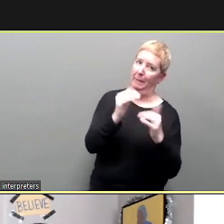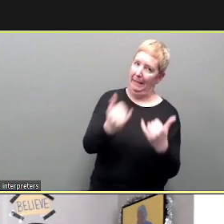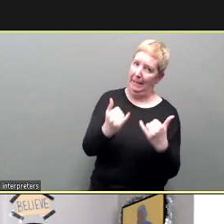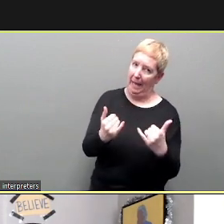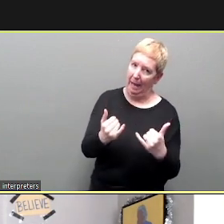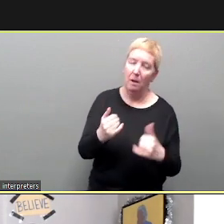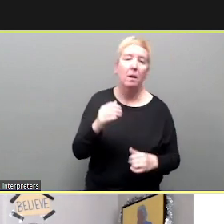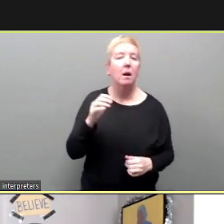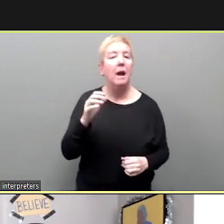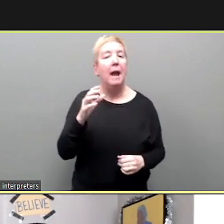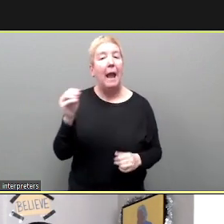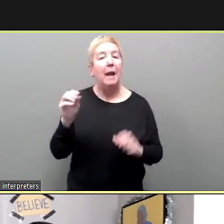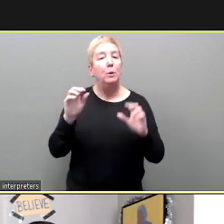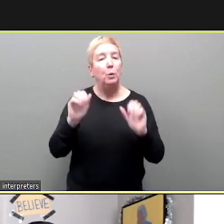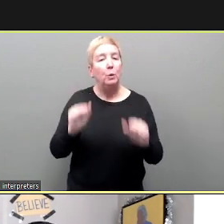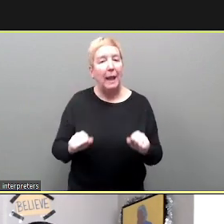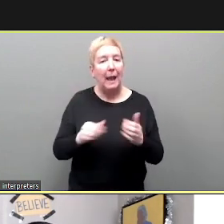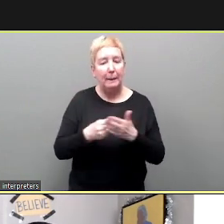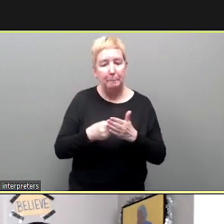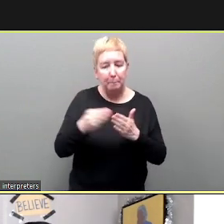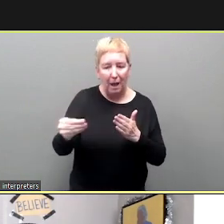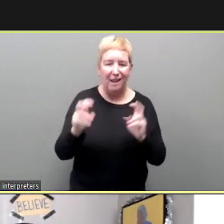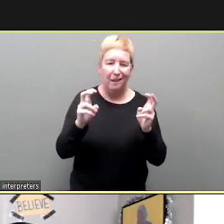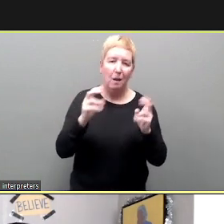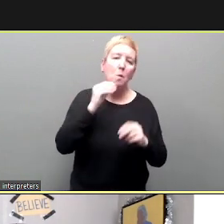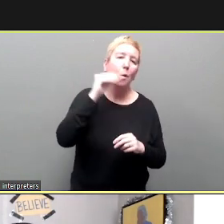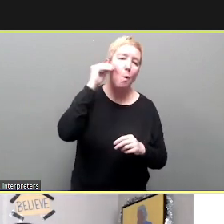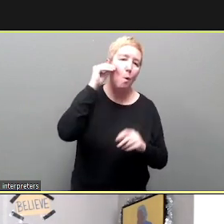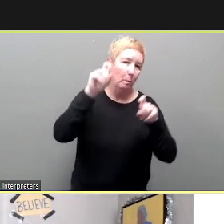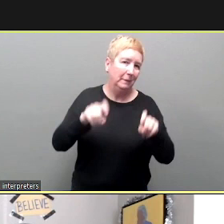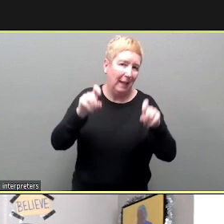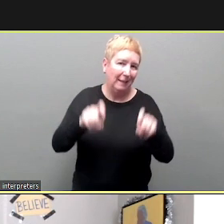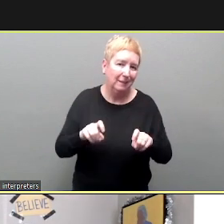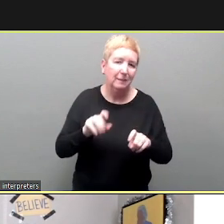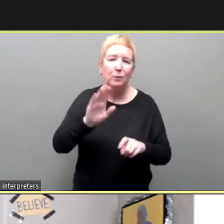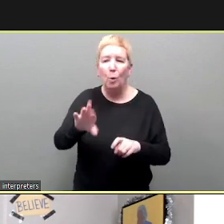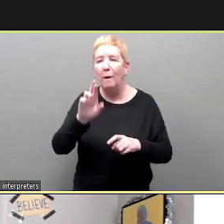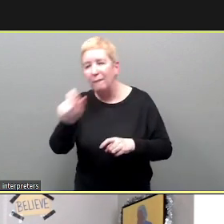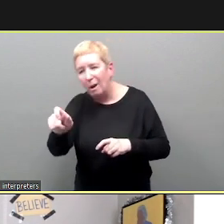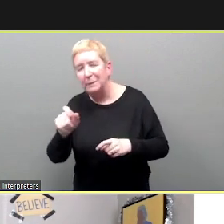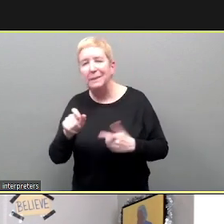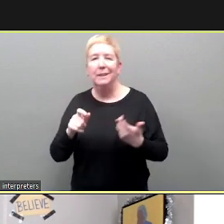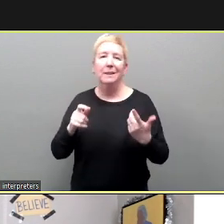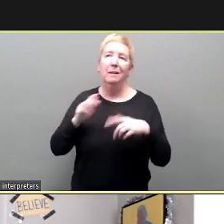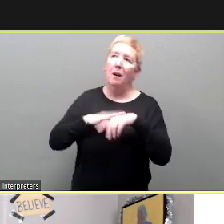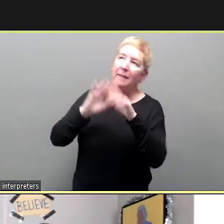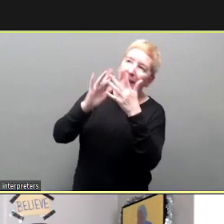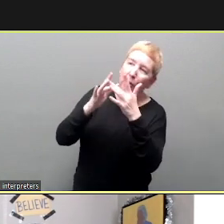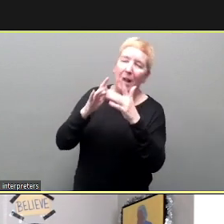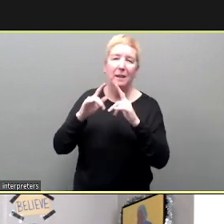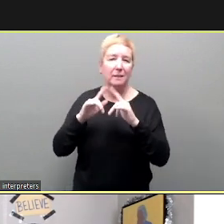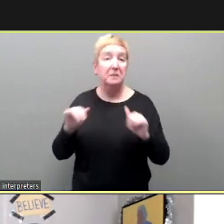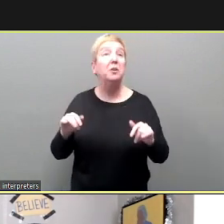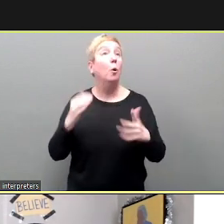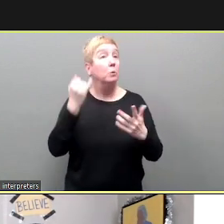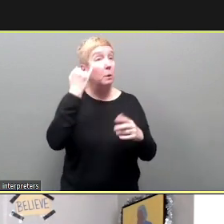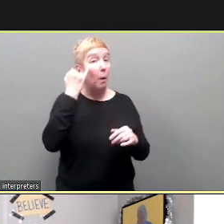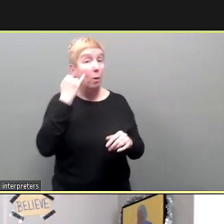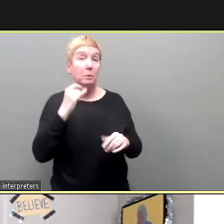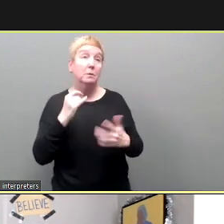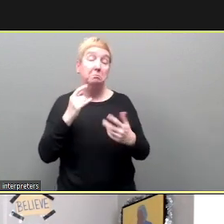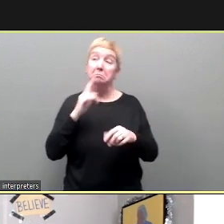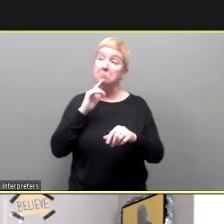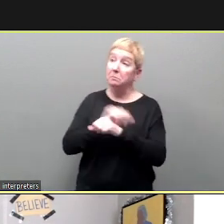then you can purchase home tests at your pharmacy or online. So let's say you're able to get a